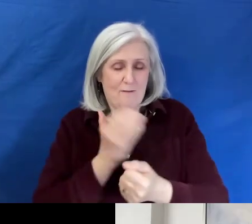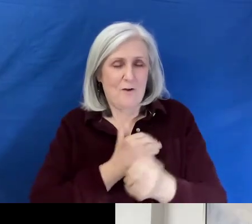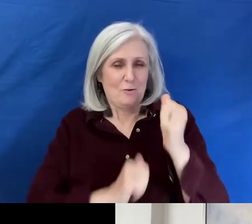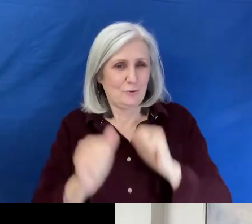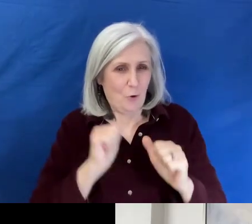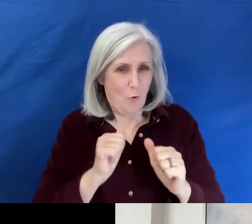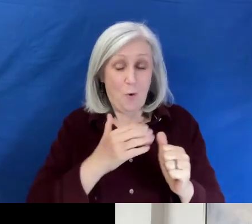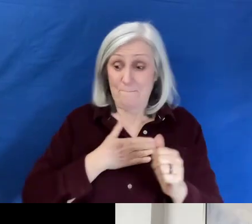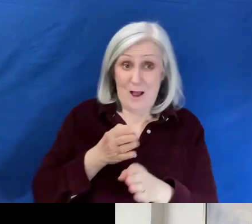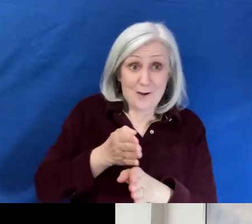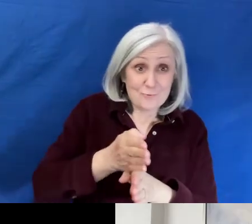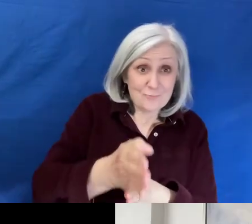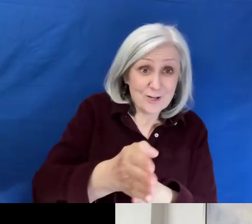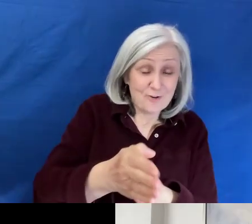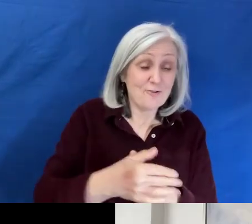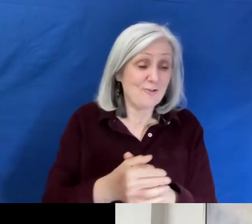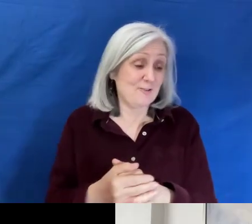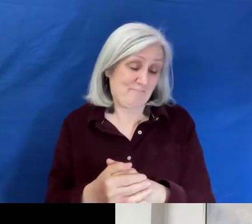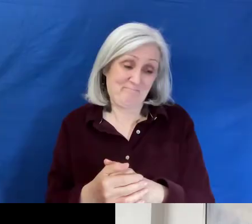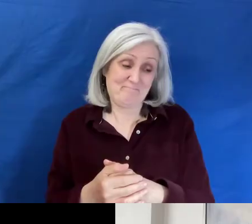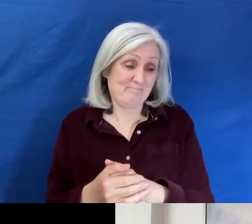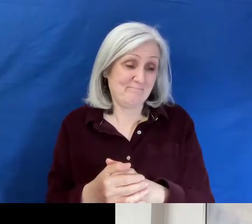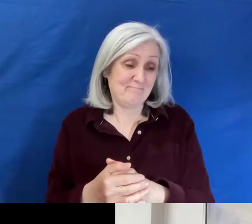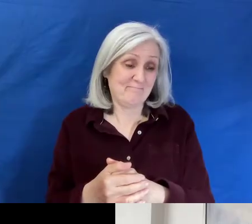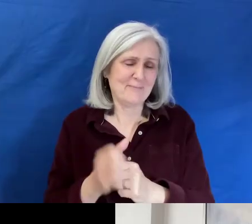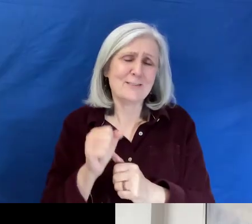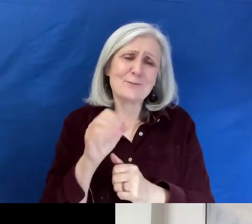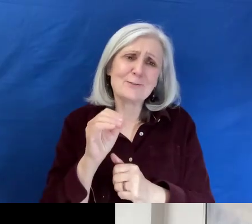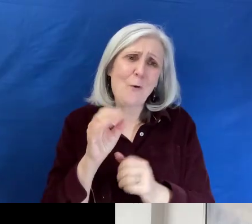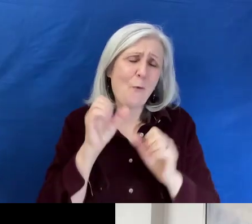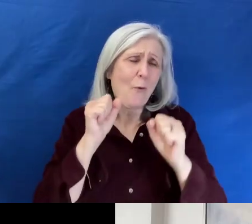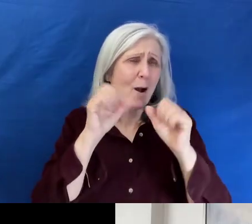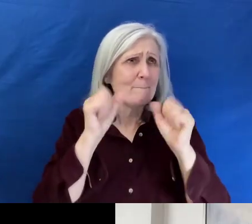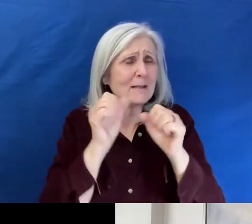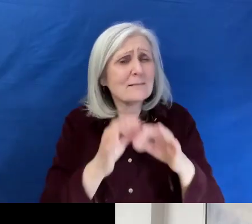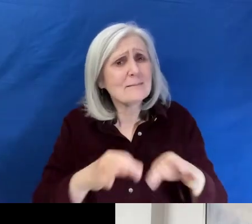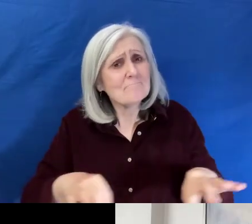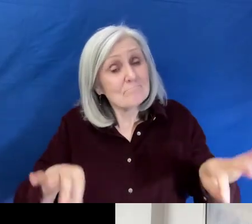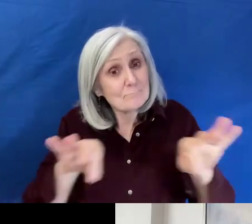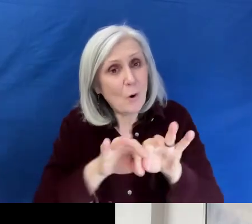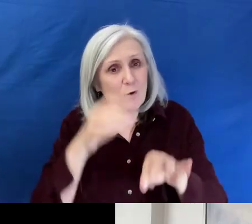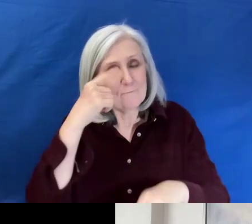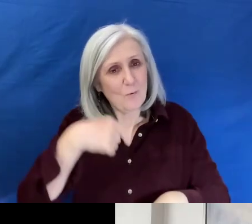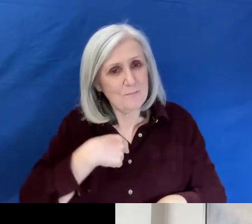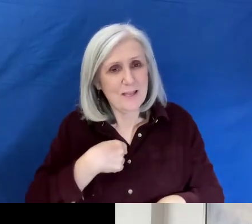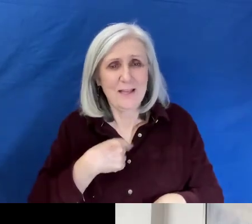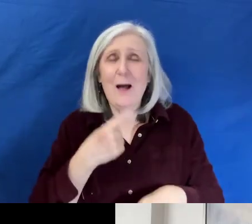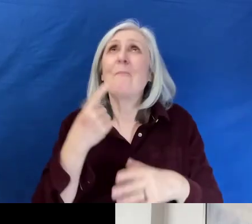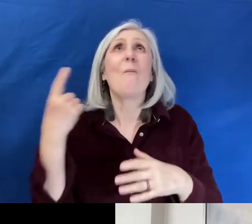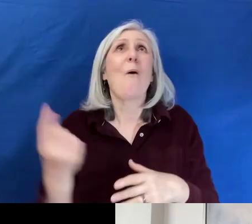my career. And it's so amazingly important to me. And I'm just forever